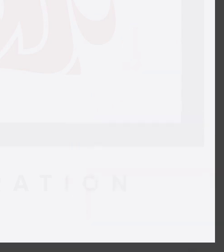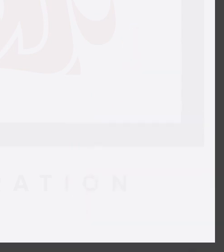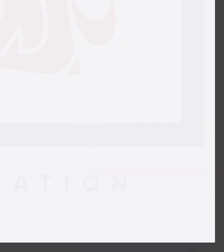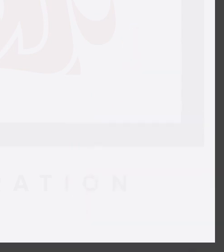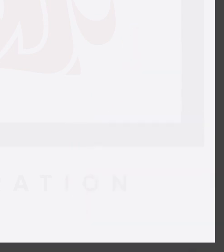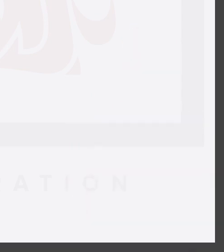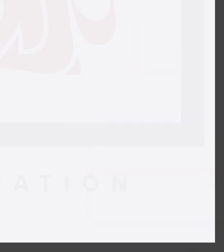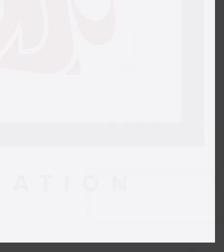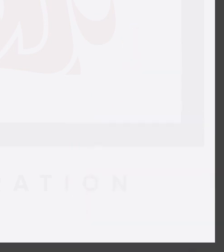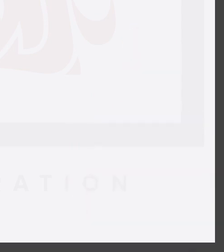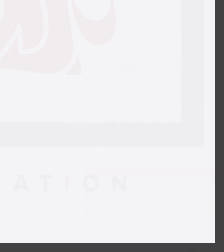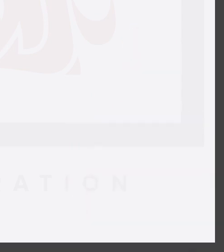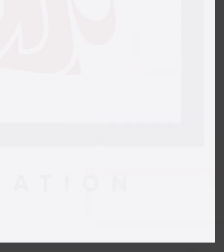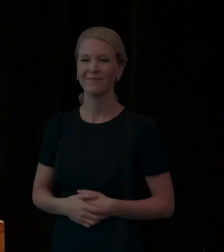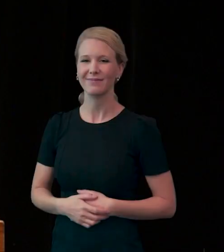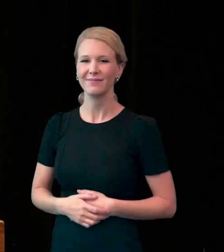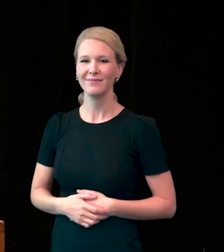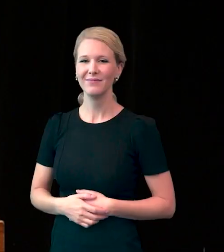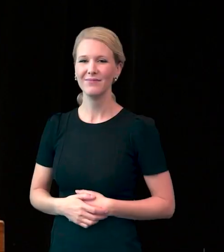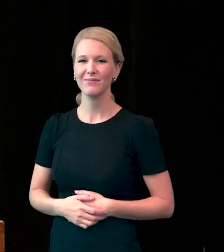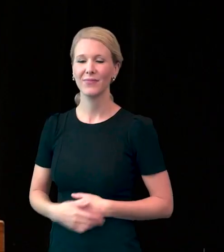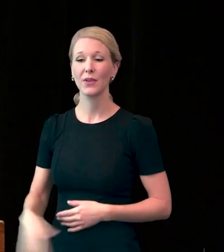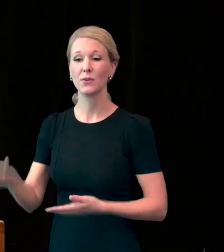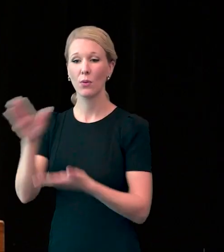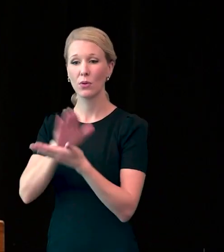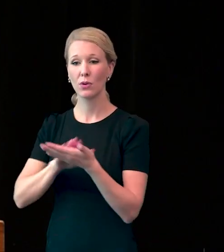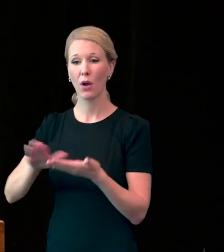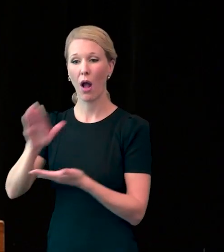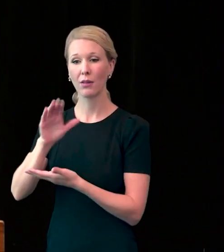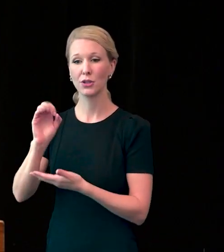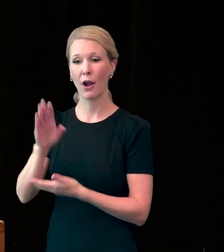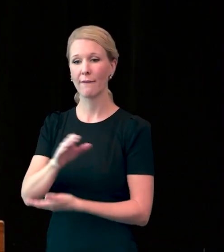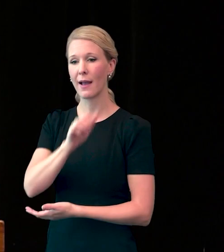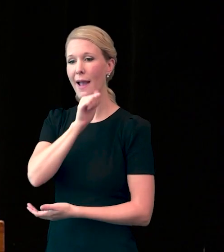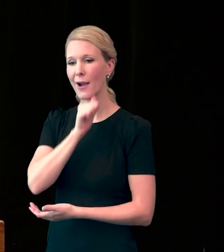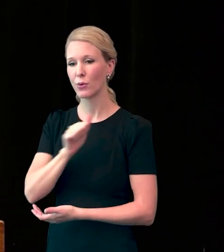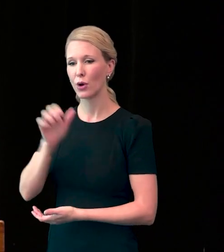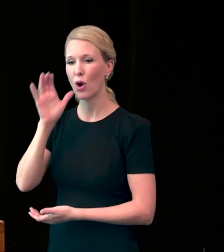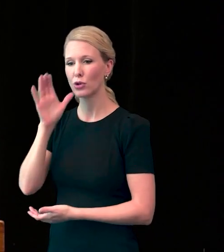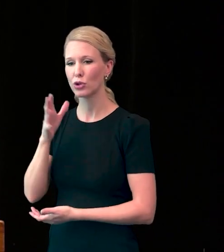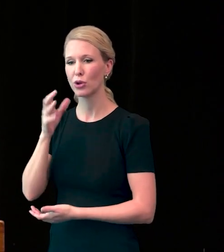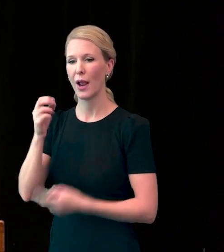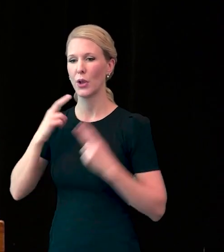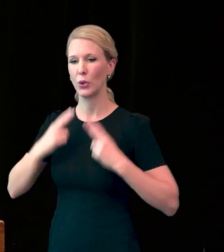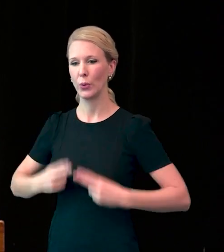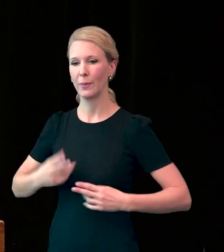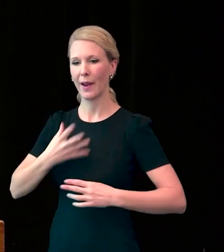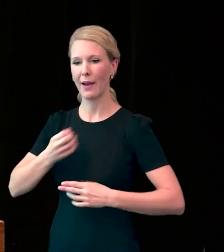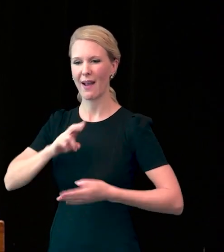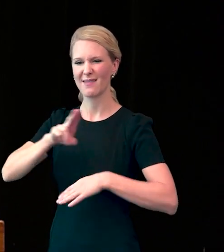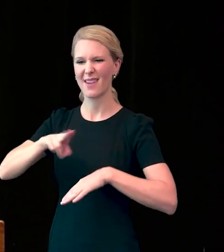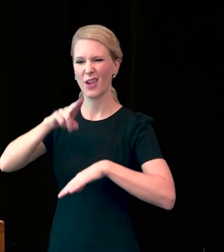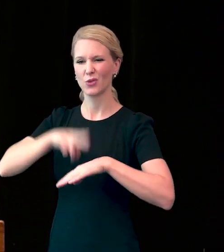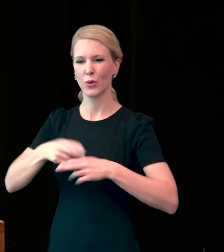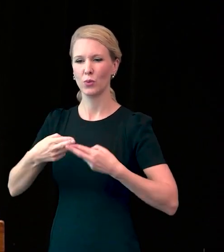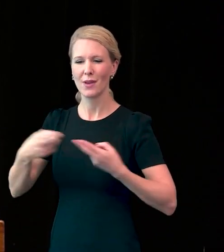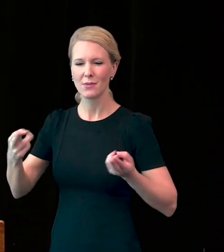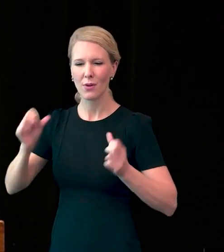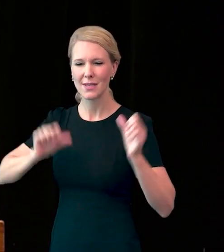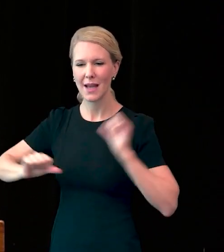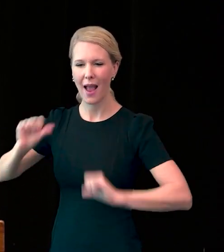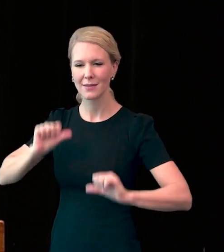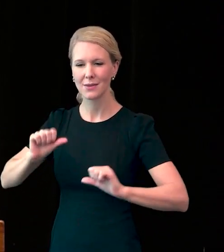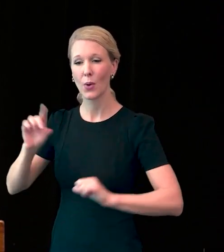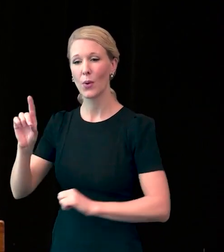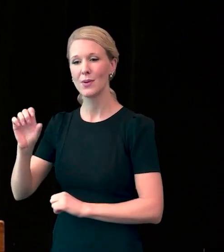Philosophy. The College of Agricultural, Human, and Natural Resource Sciences, presented by